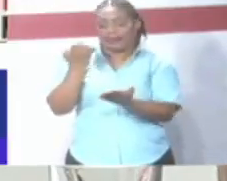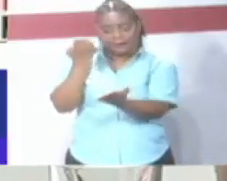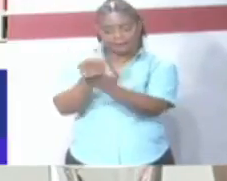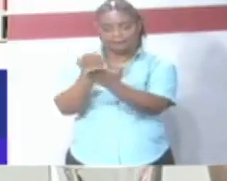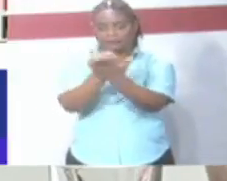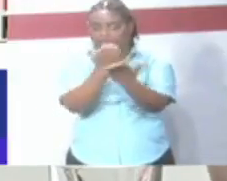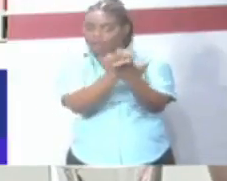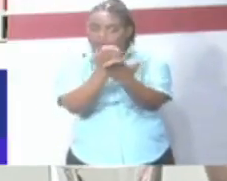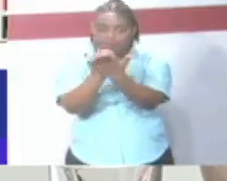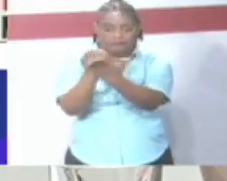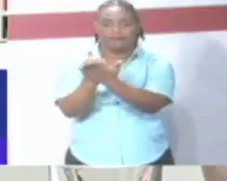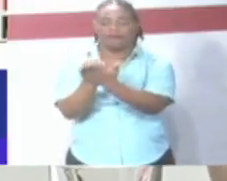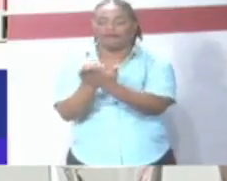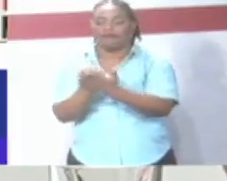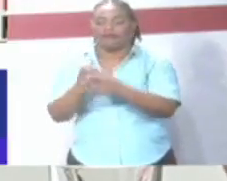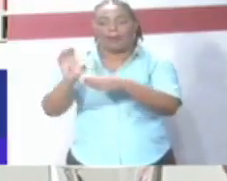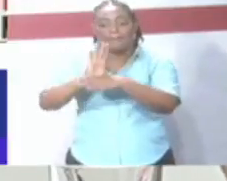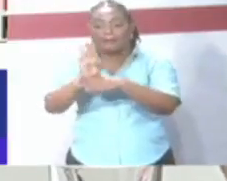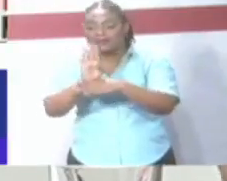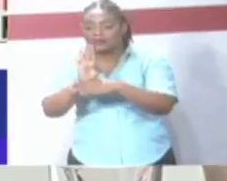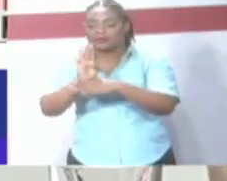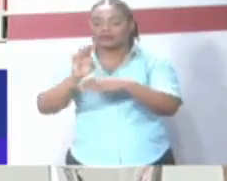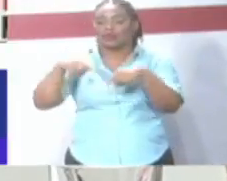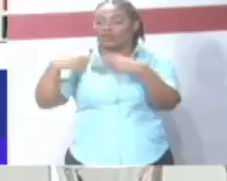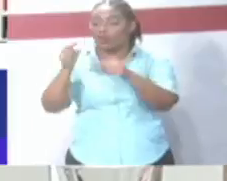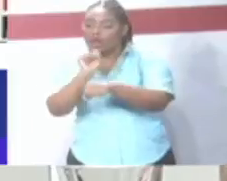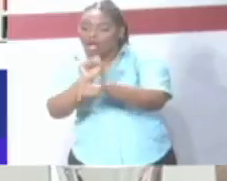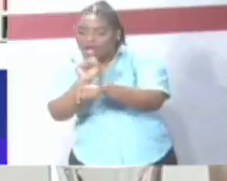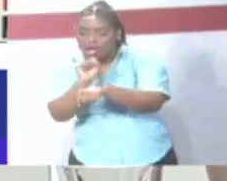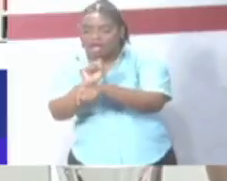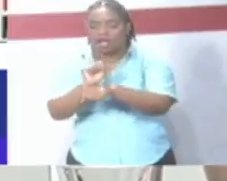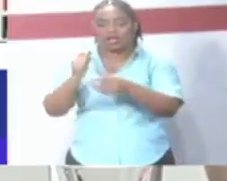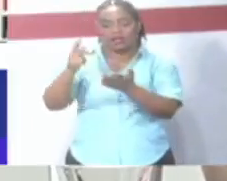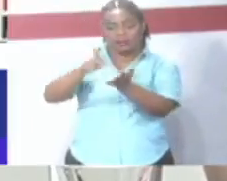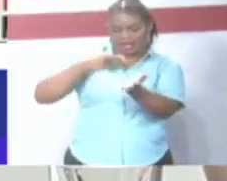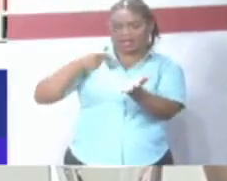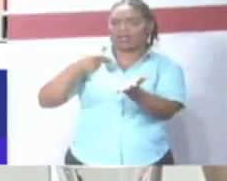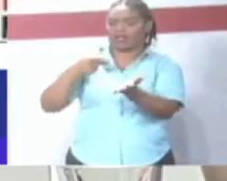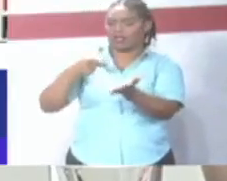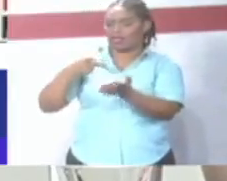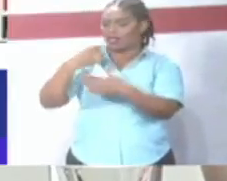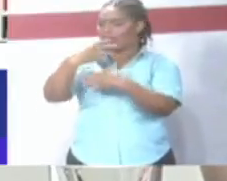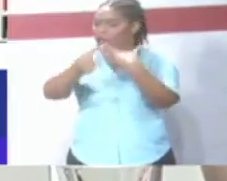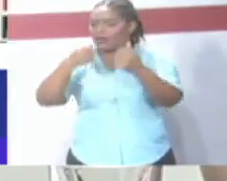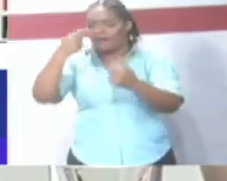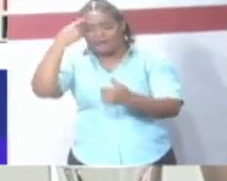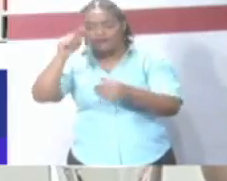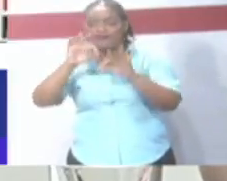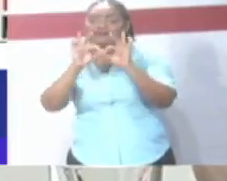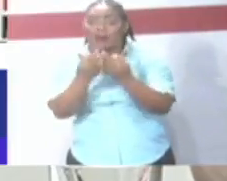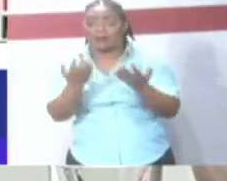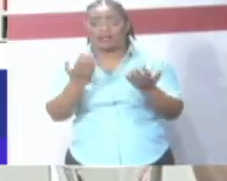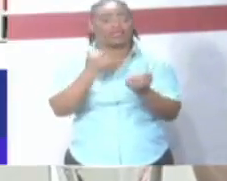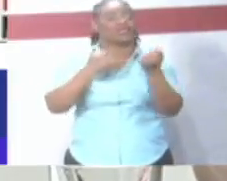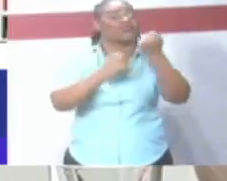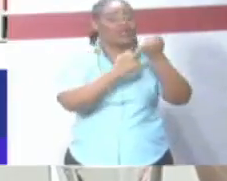to work and put food on the table, but at these press conferences, we always talk about that